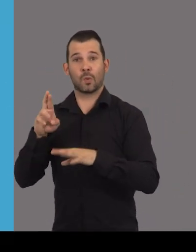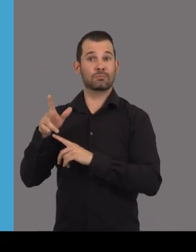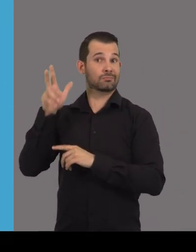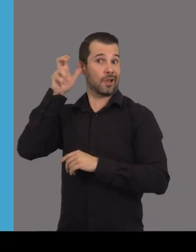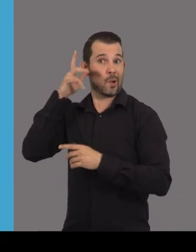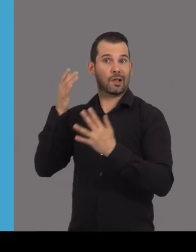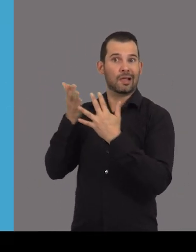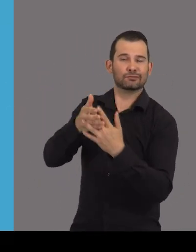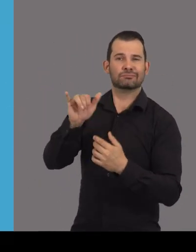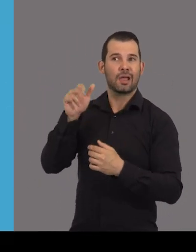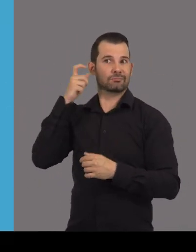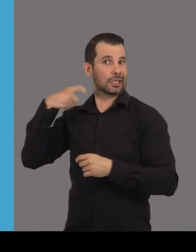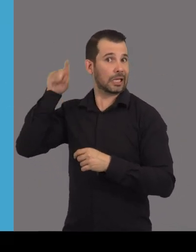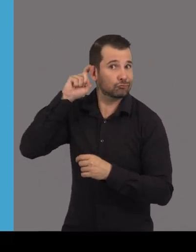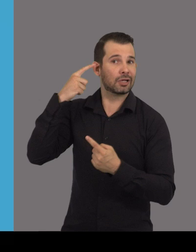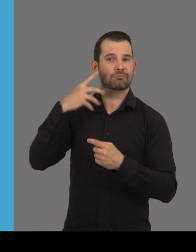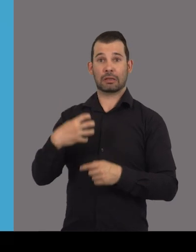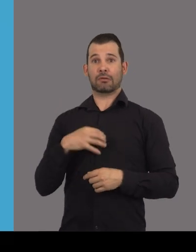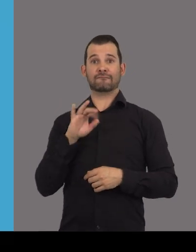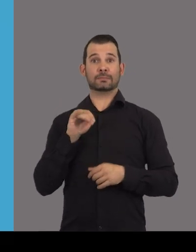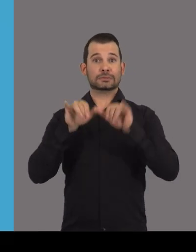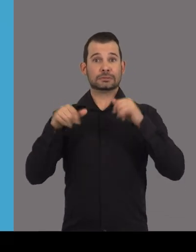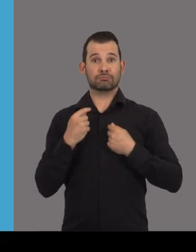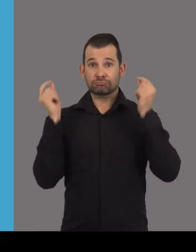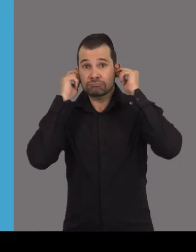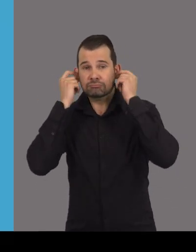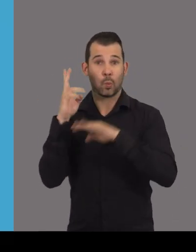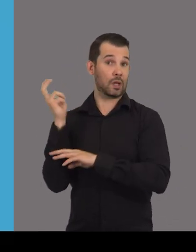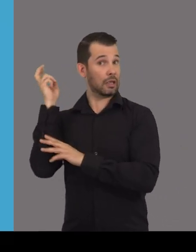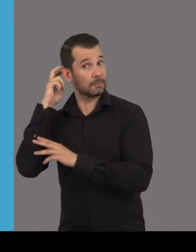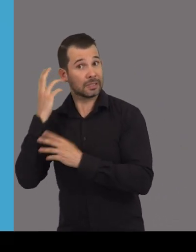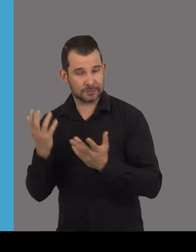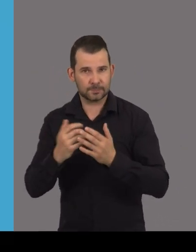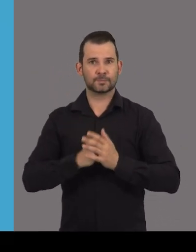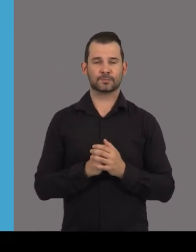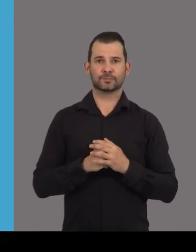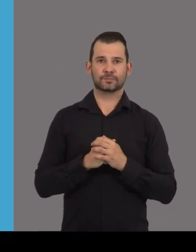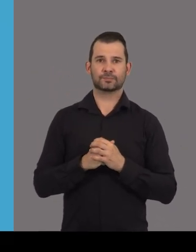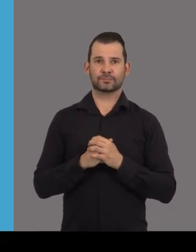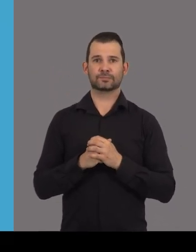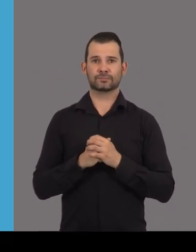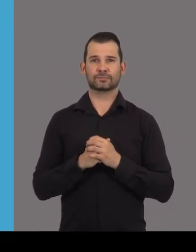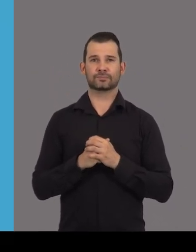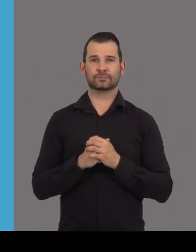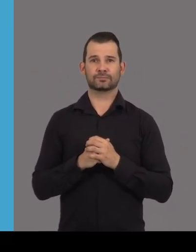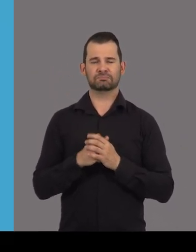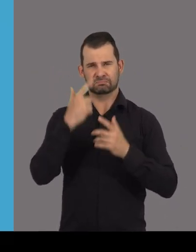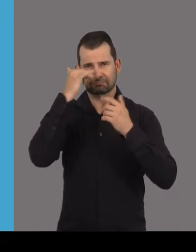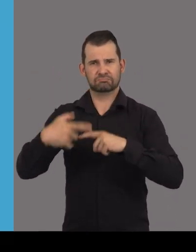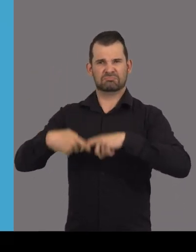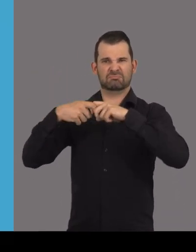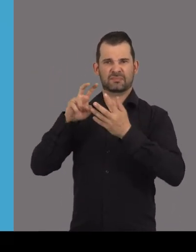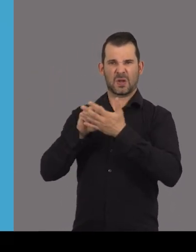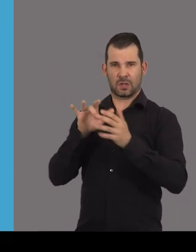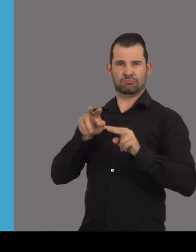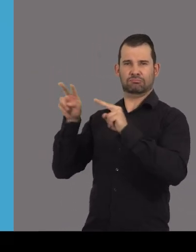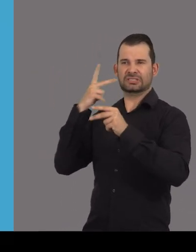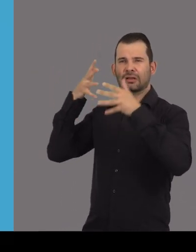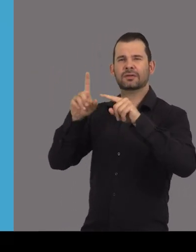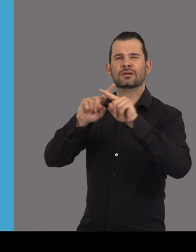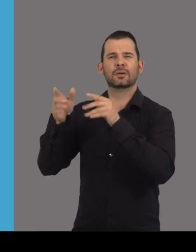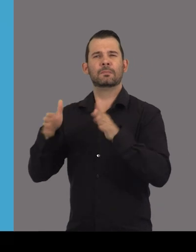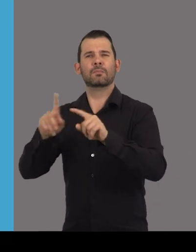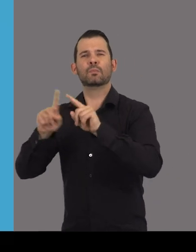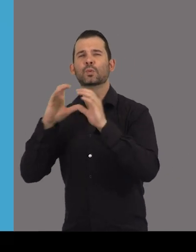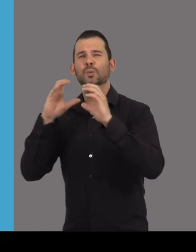or audiological interventions such as amplification using hearing aids, FM systems, or cochlear implants. Please feel free to pause the video to